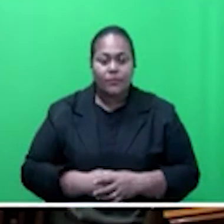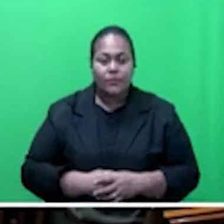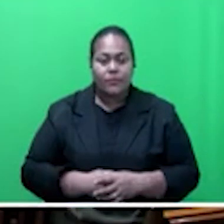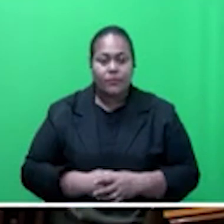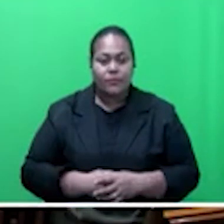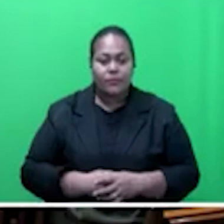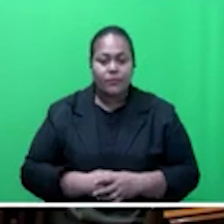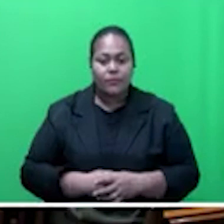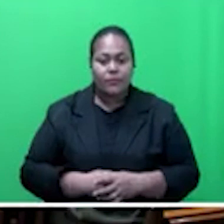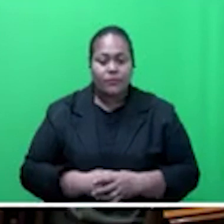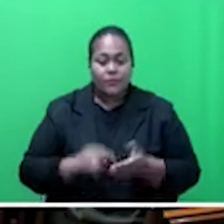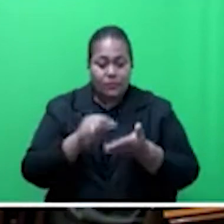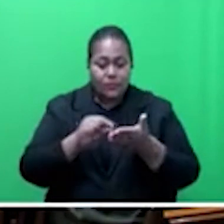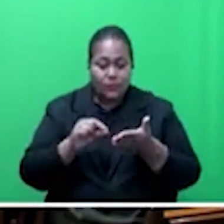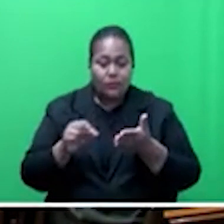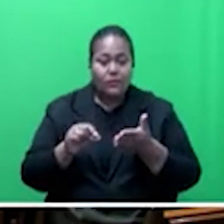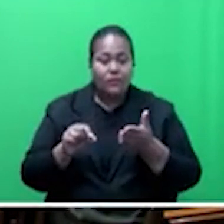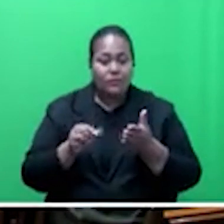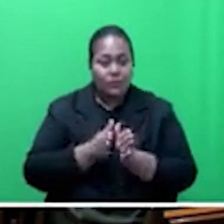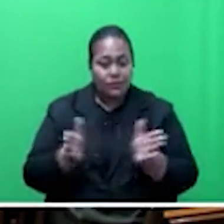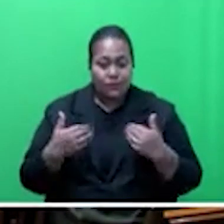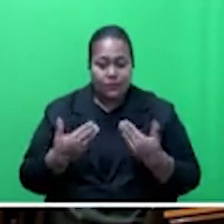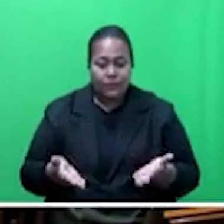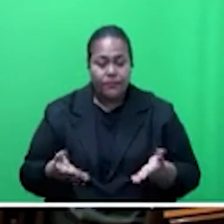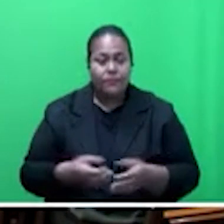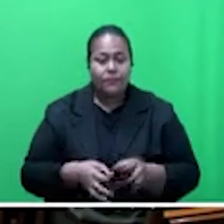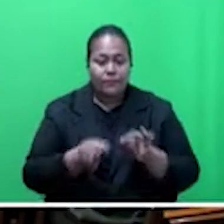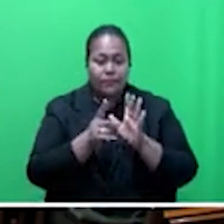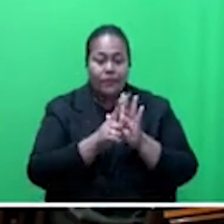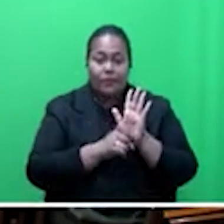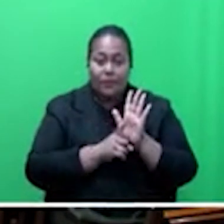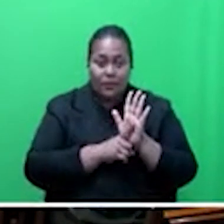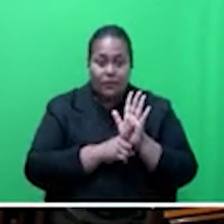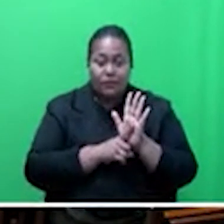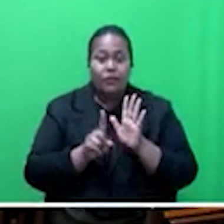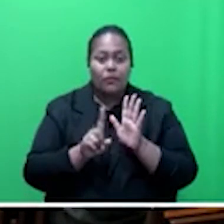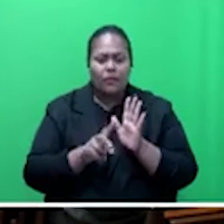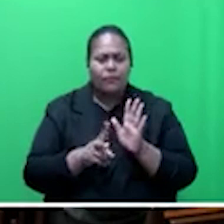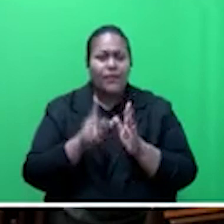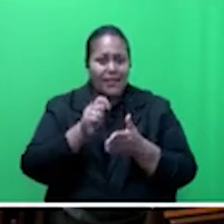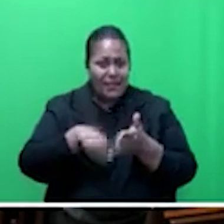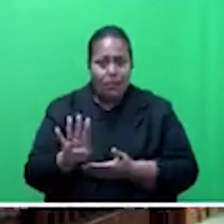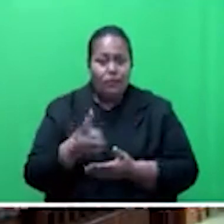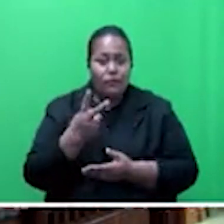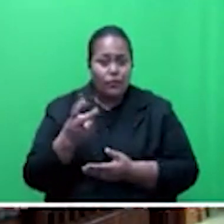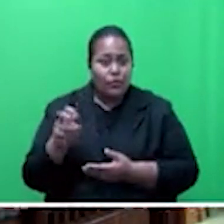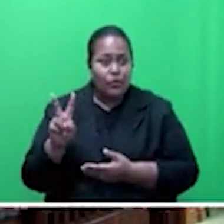Secretary General. Bill for an Act to amend the Value Republic of Fiji.